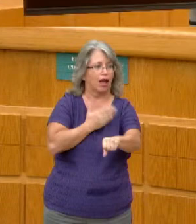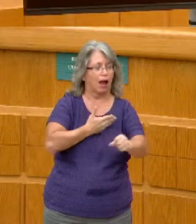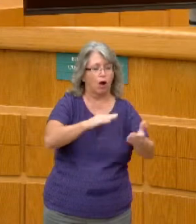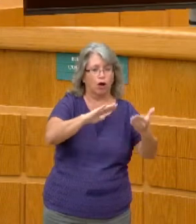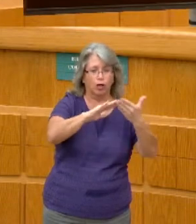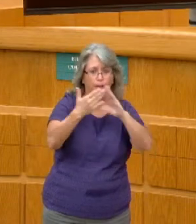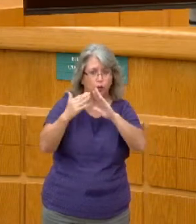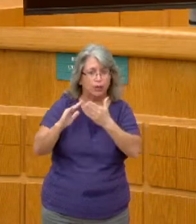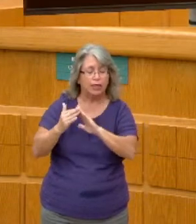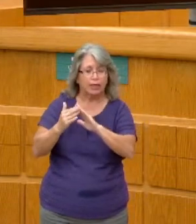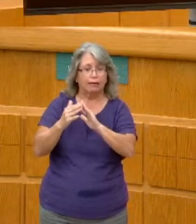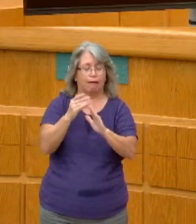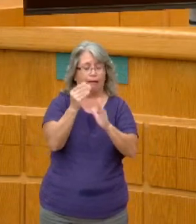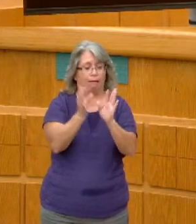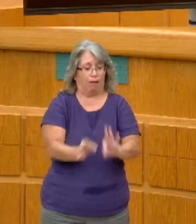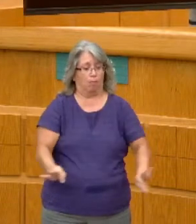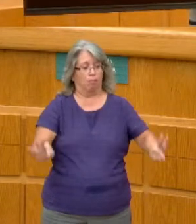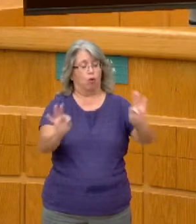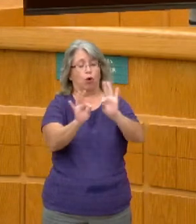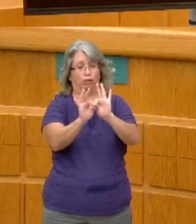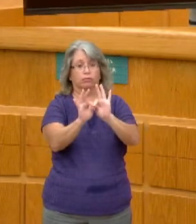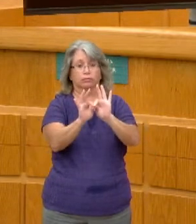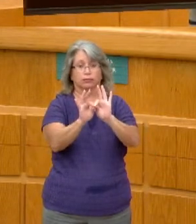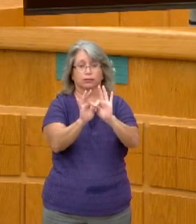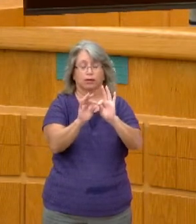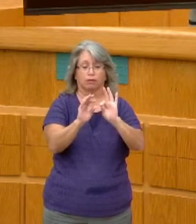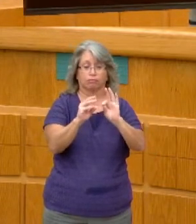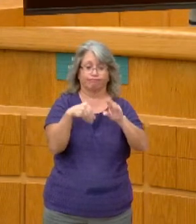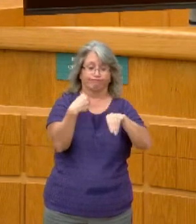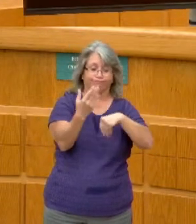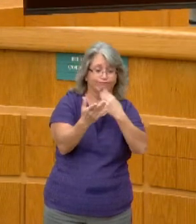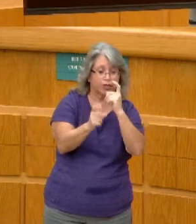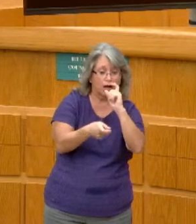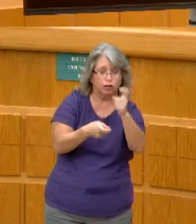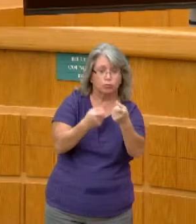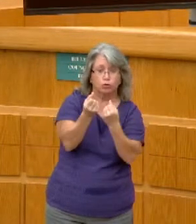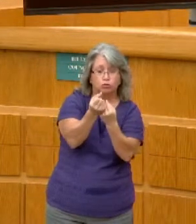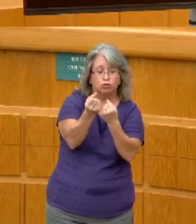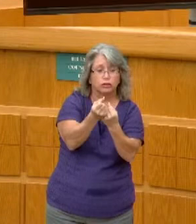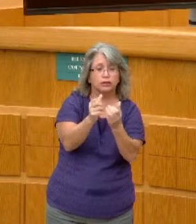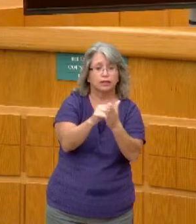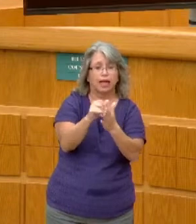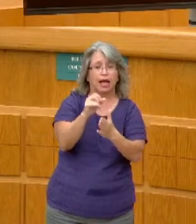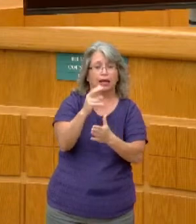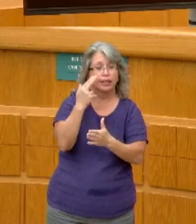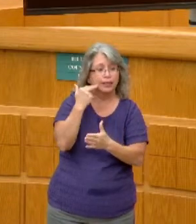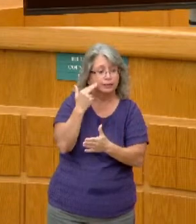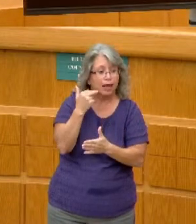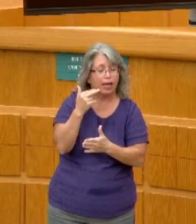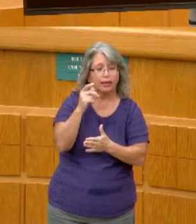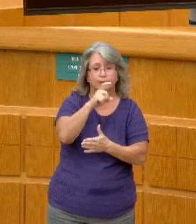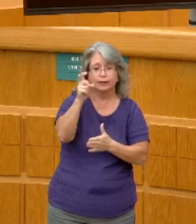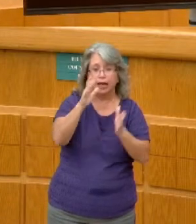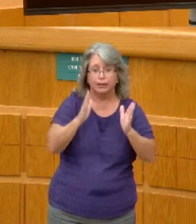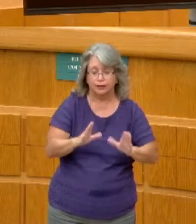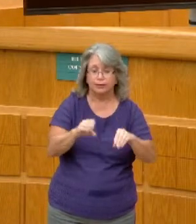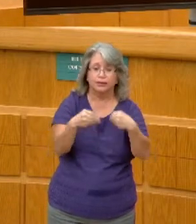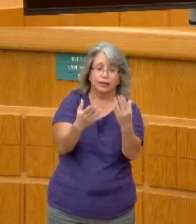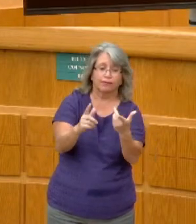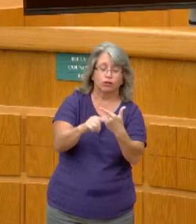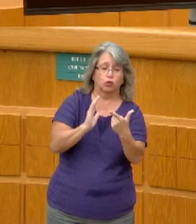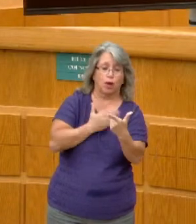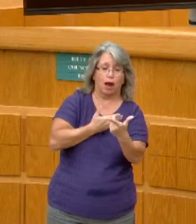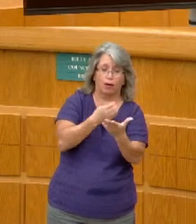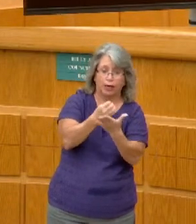and the significant contributions that Hispanic Texans have made to the culture, our economy, and our history of the great Lone